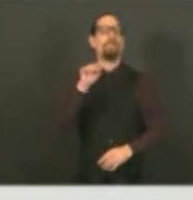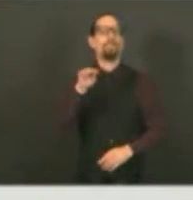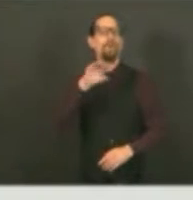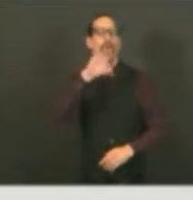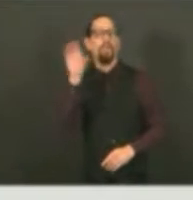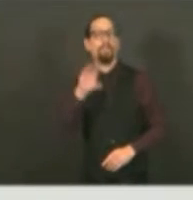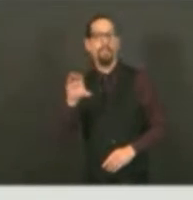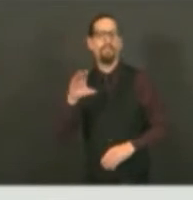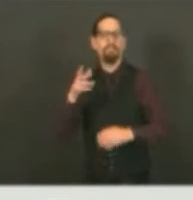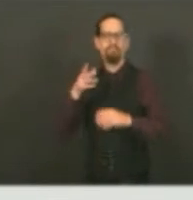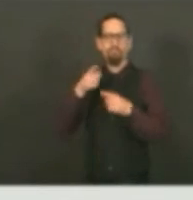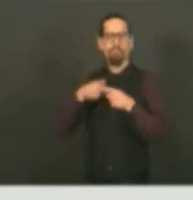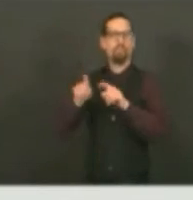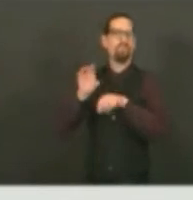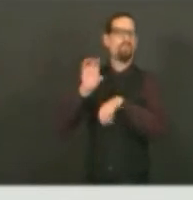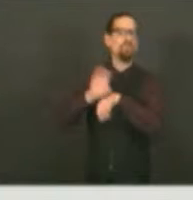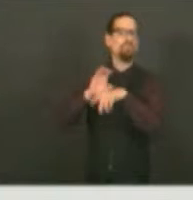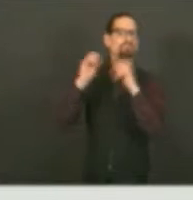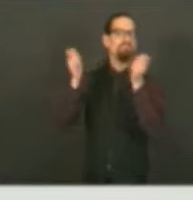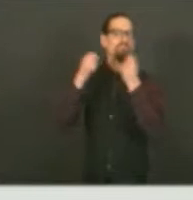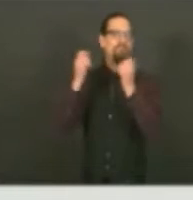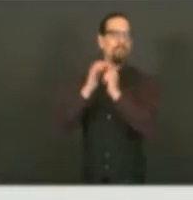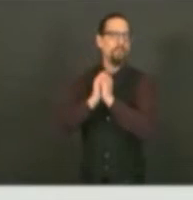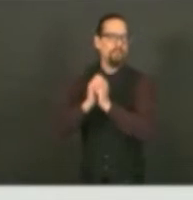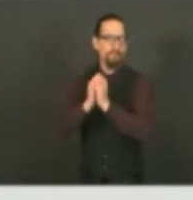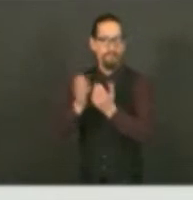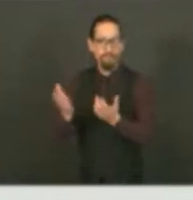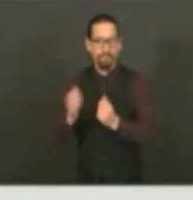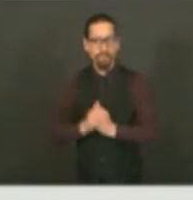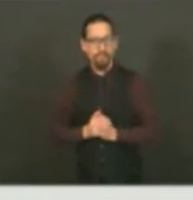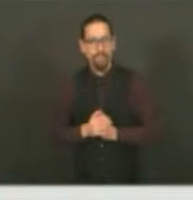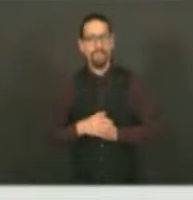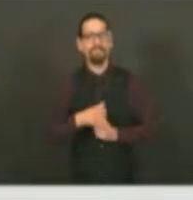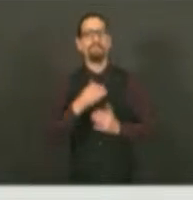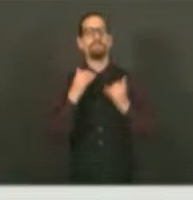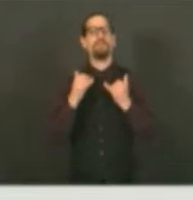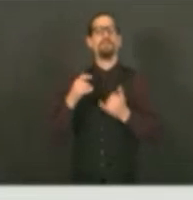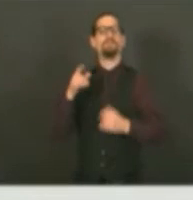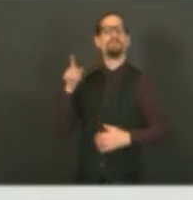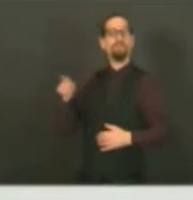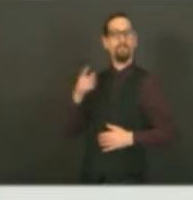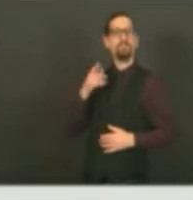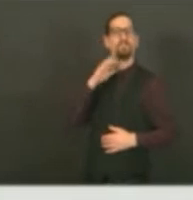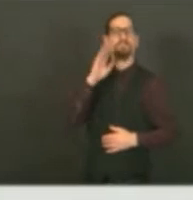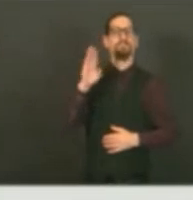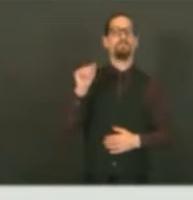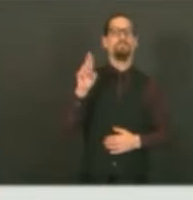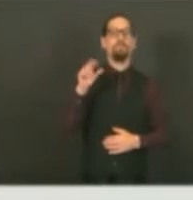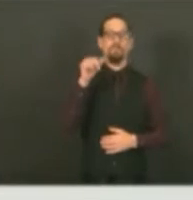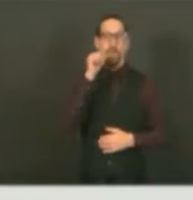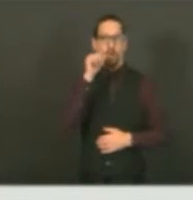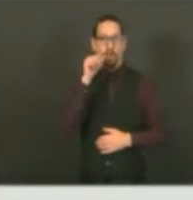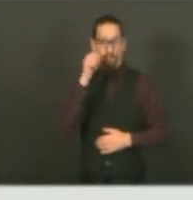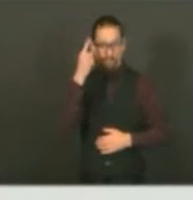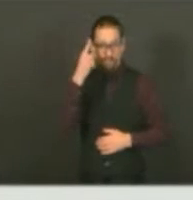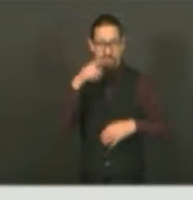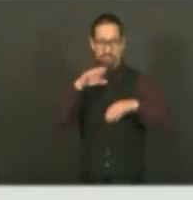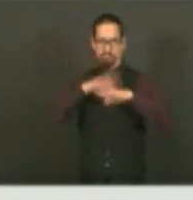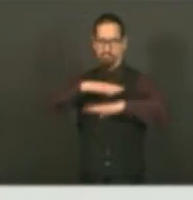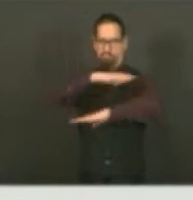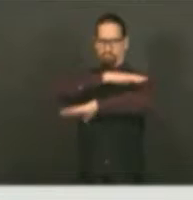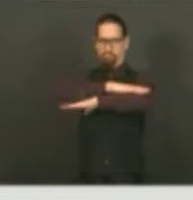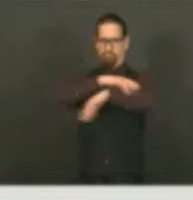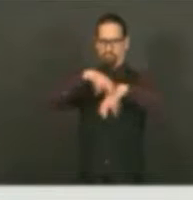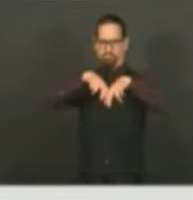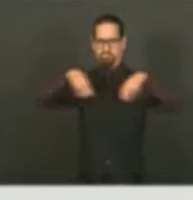Bar areas will remain closed with drinks served only to customers seated at tables. I know that's a tough